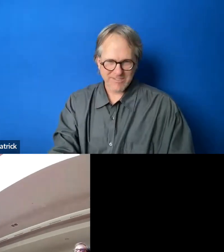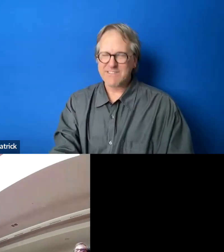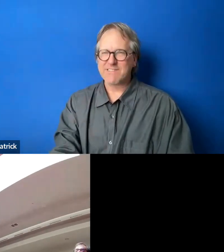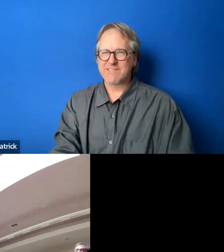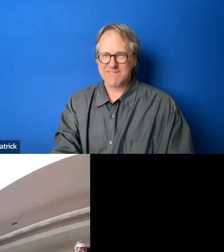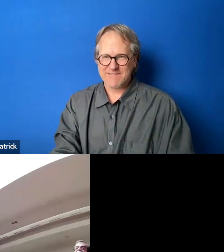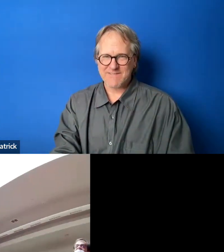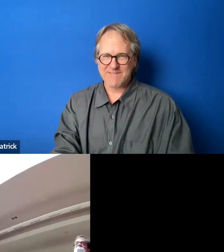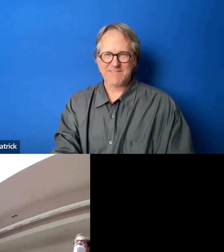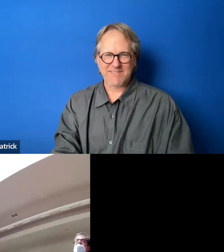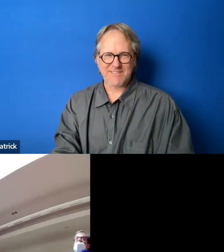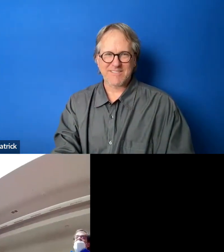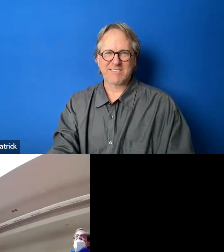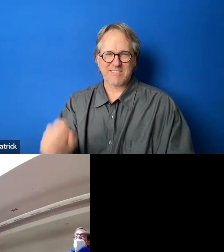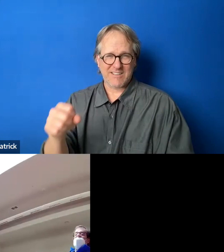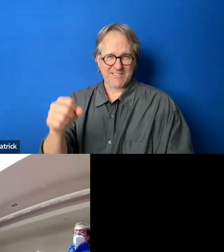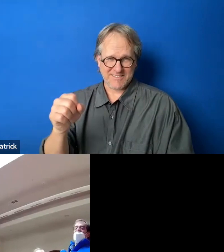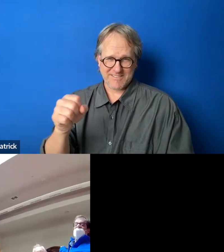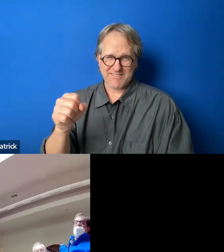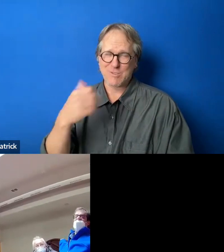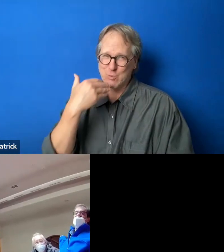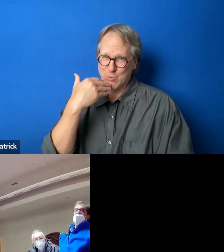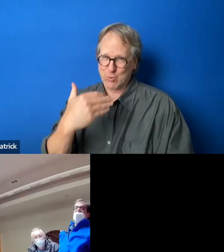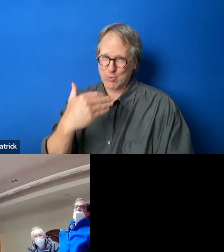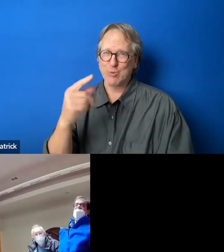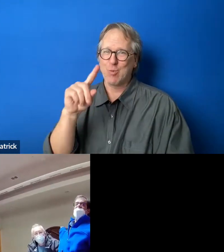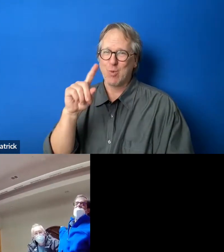Yes, it is. Yes, it is.